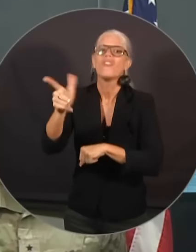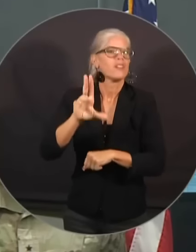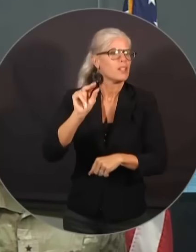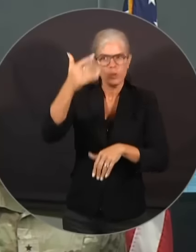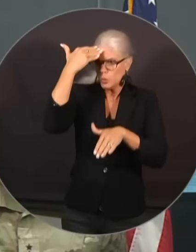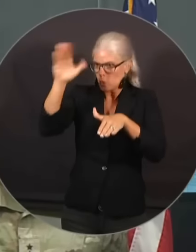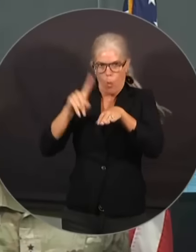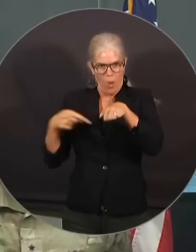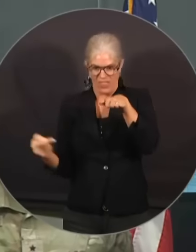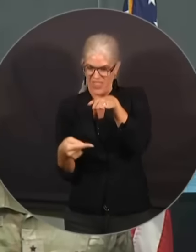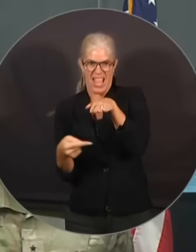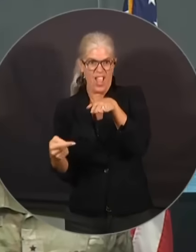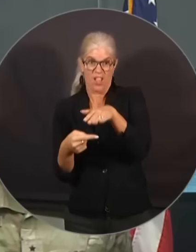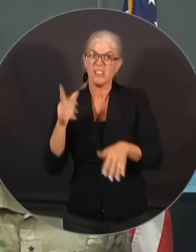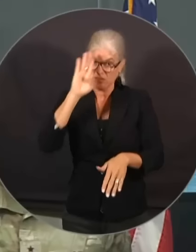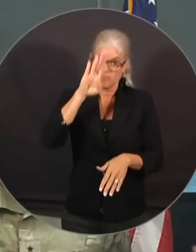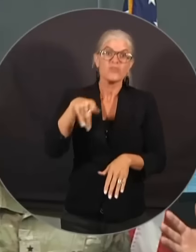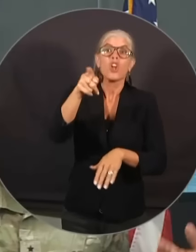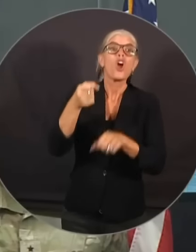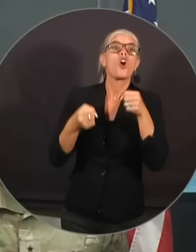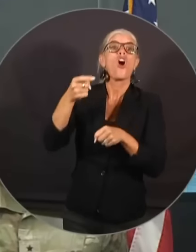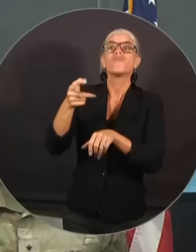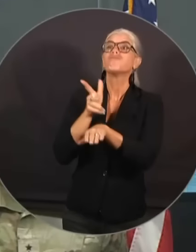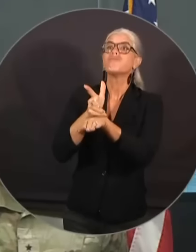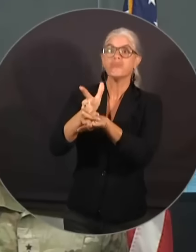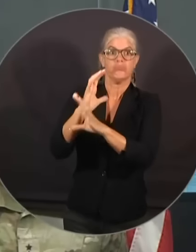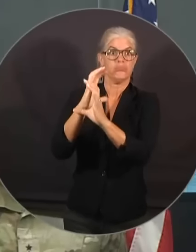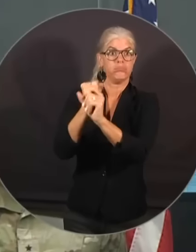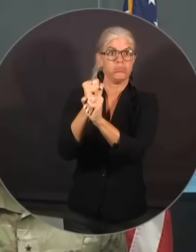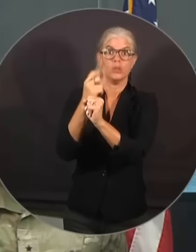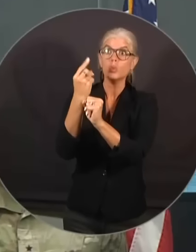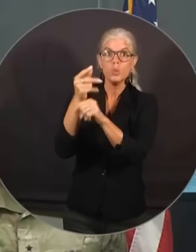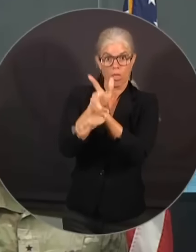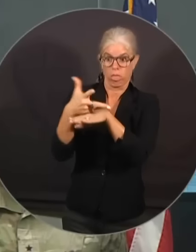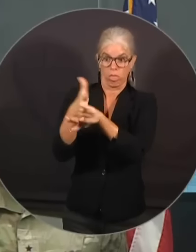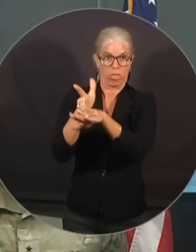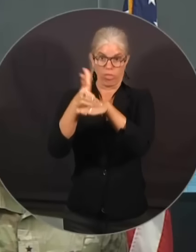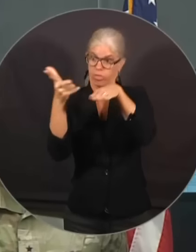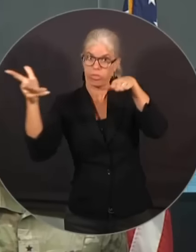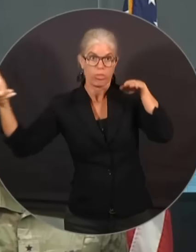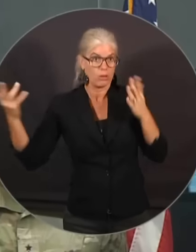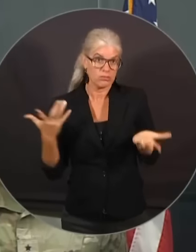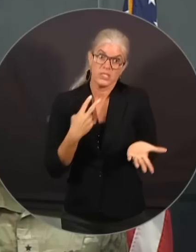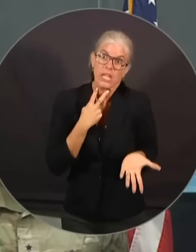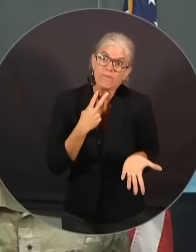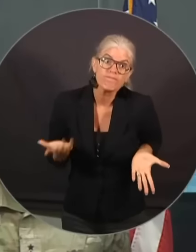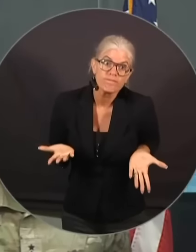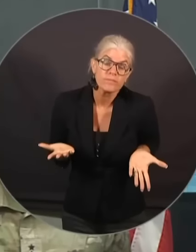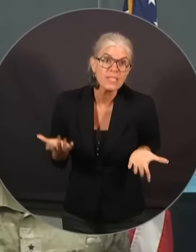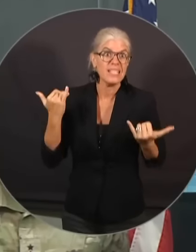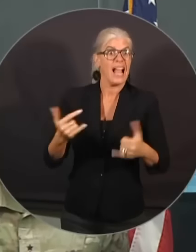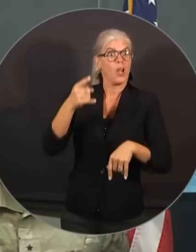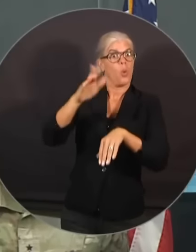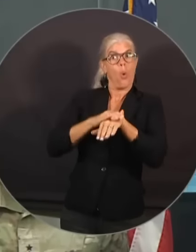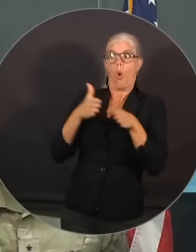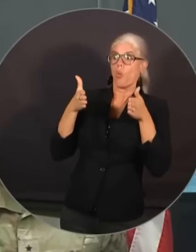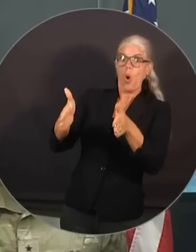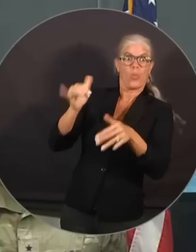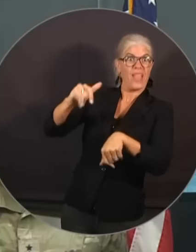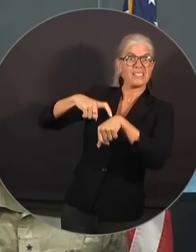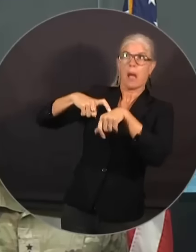up having your car stall out, and then you're going to be stuck, not to mention the hazards of just being on the roads in those circumstances